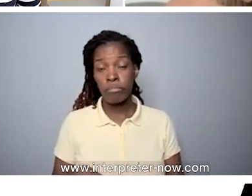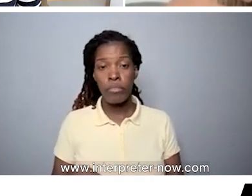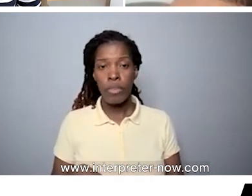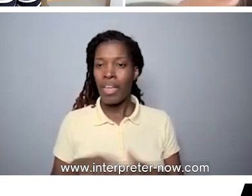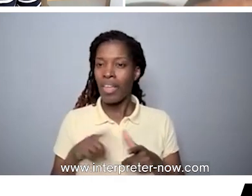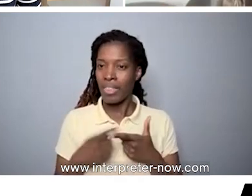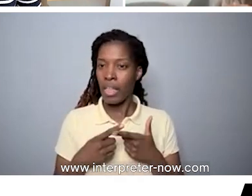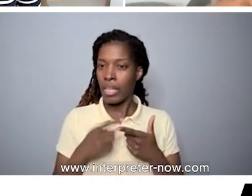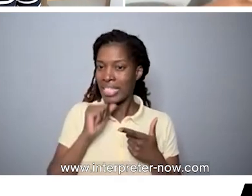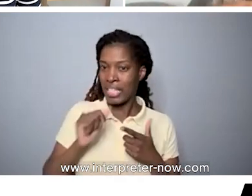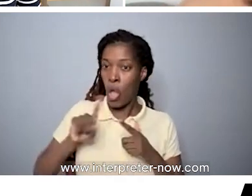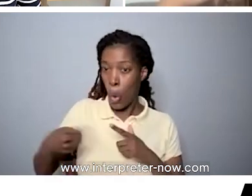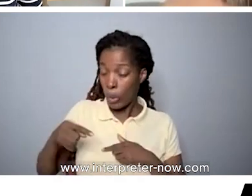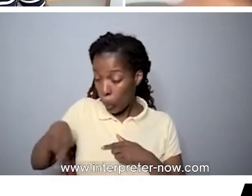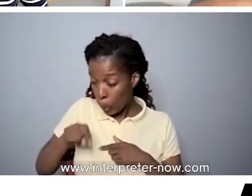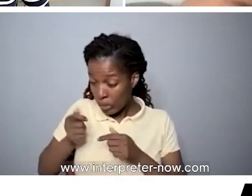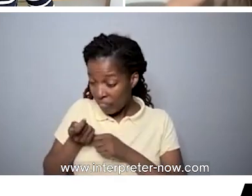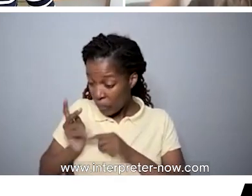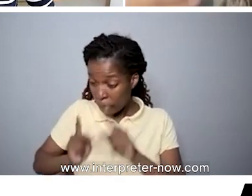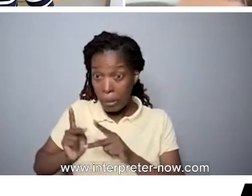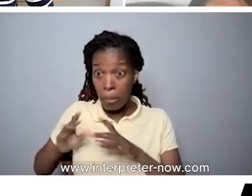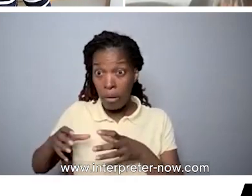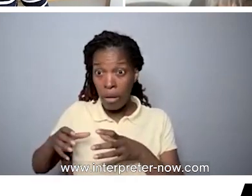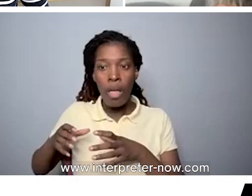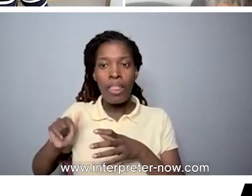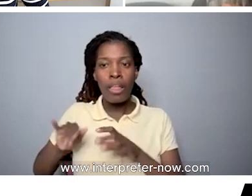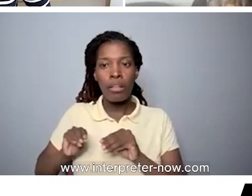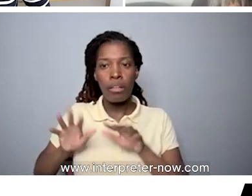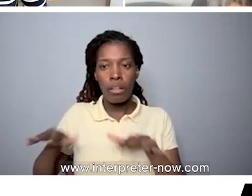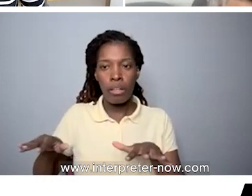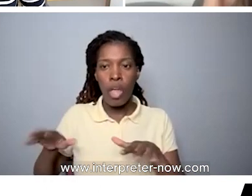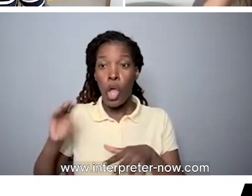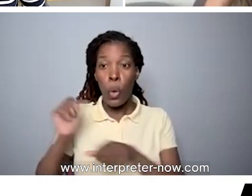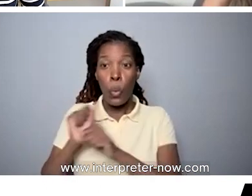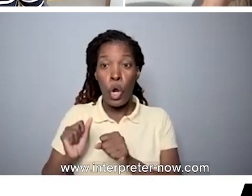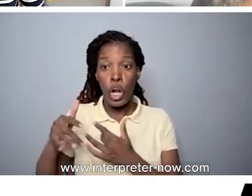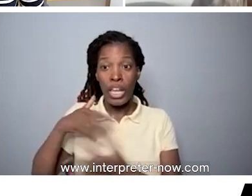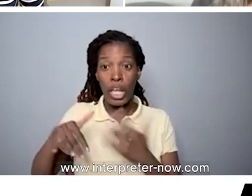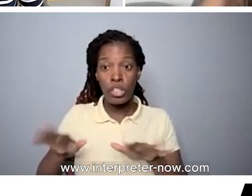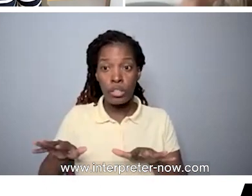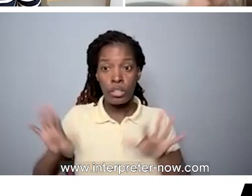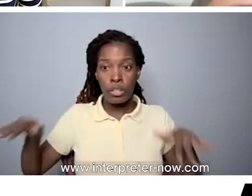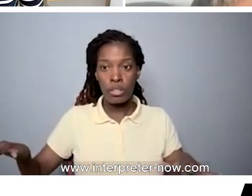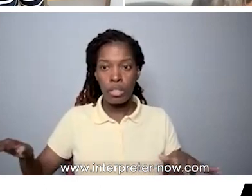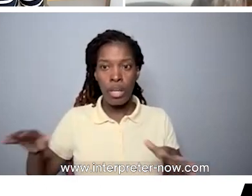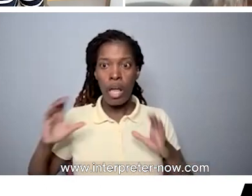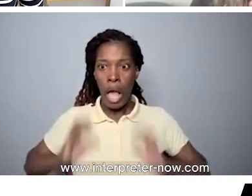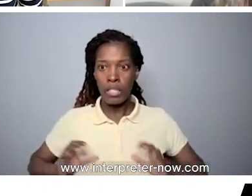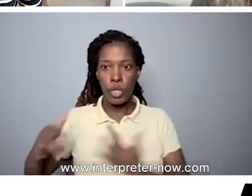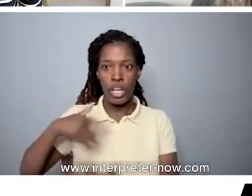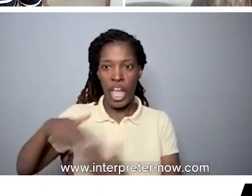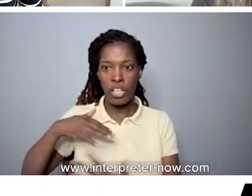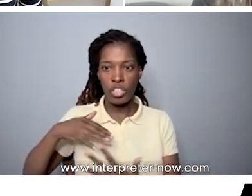stop with them. It actually starts to bleed into interactions with coworkers and potentially even customers, right? So